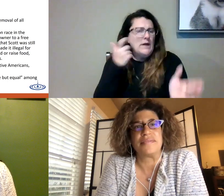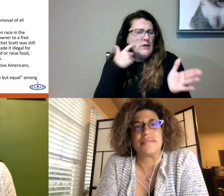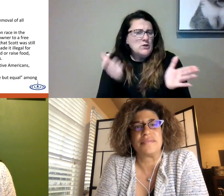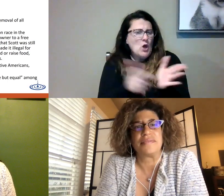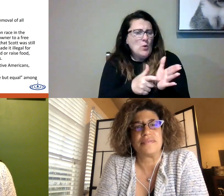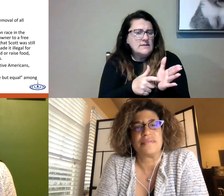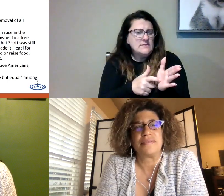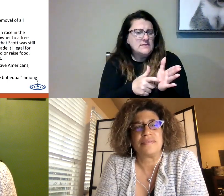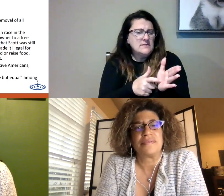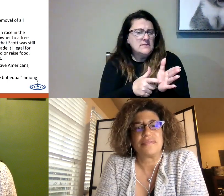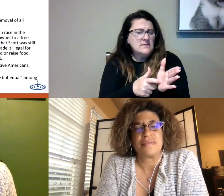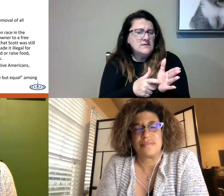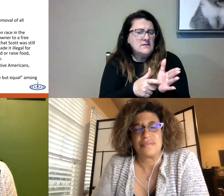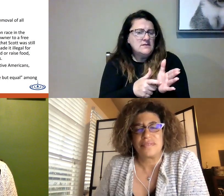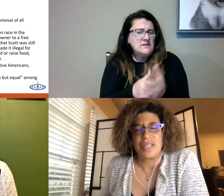noticing?